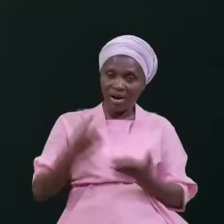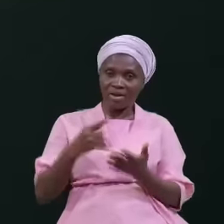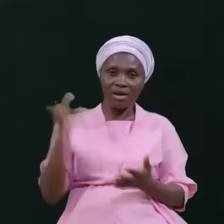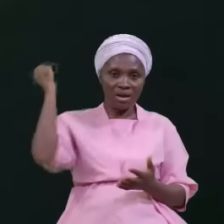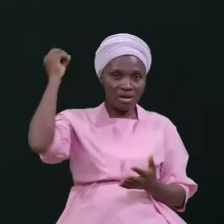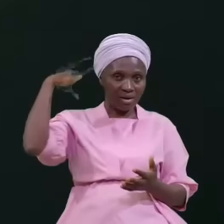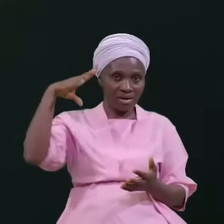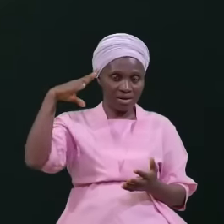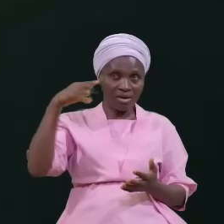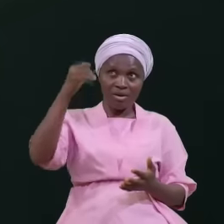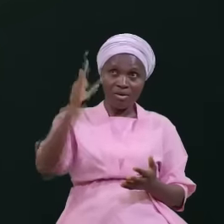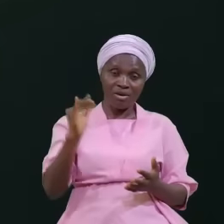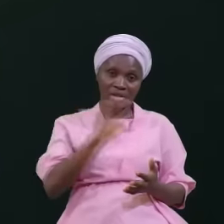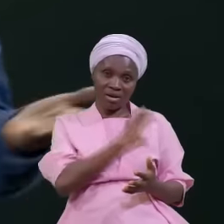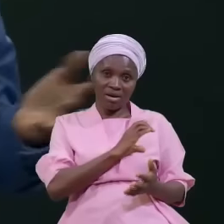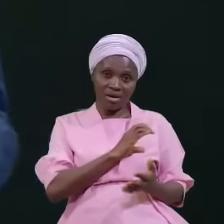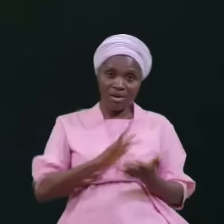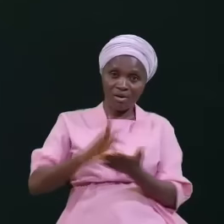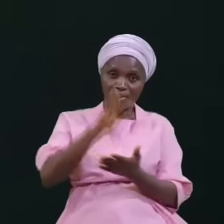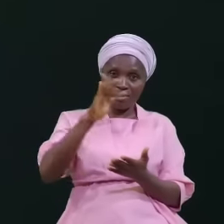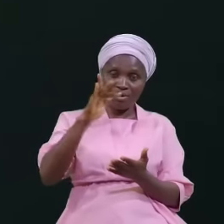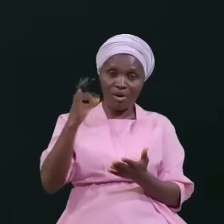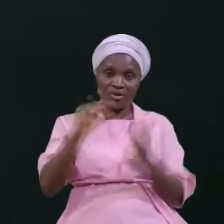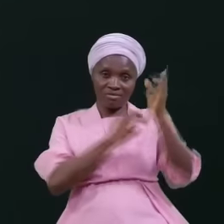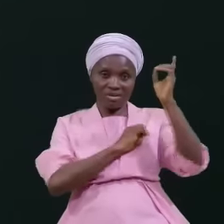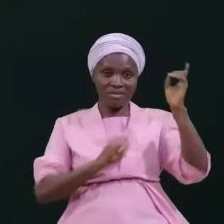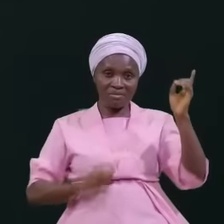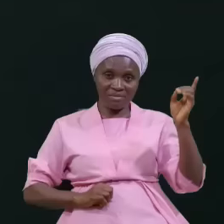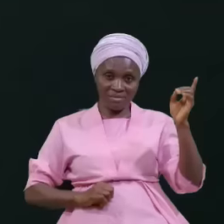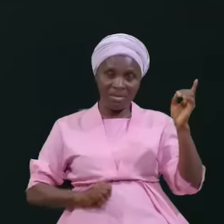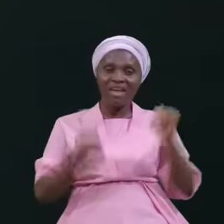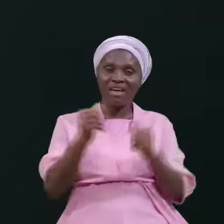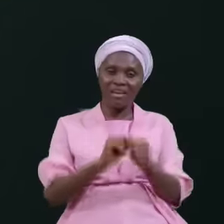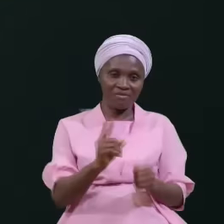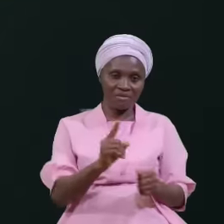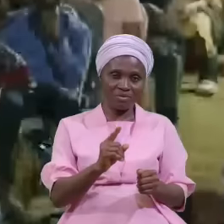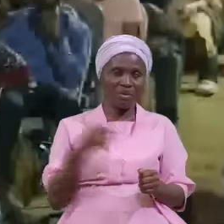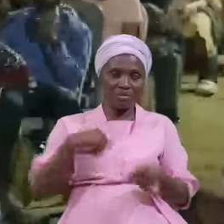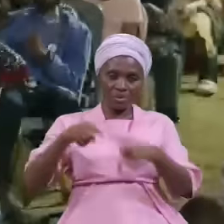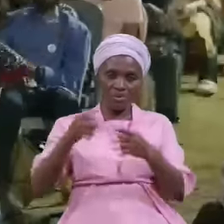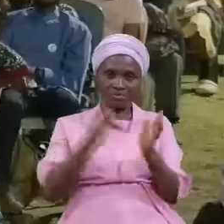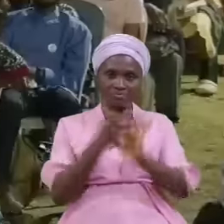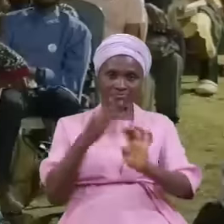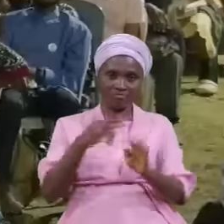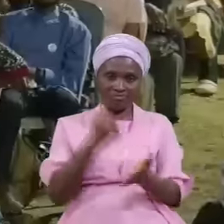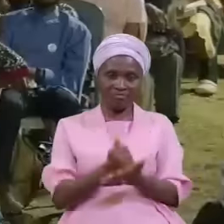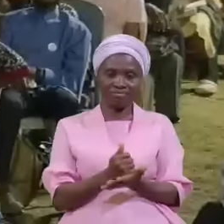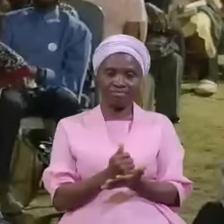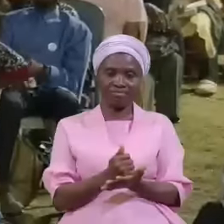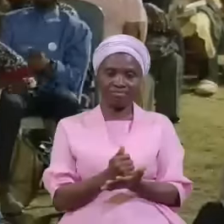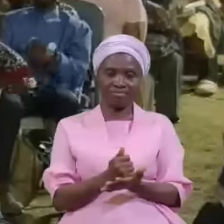godliness, the glory of Emmanuel everywhere we go. Amen. Somebody there